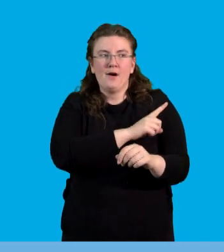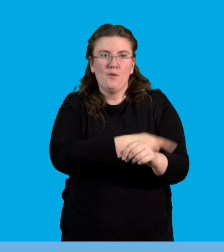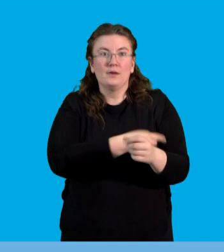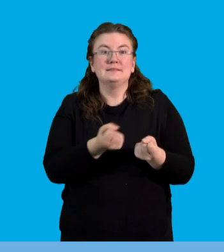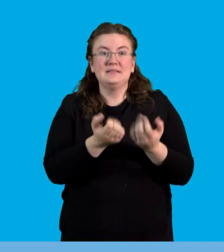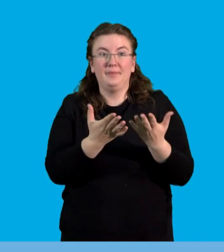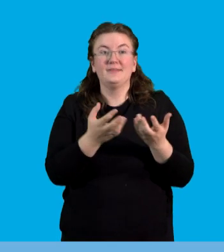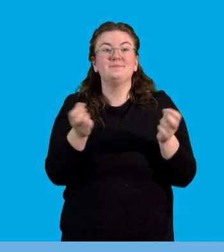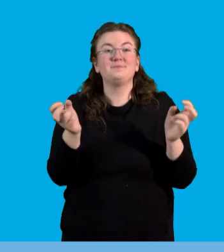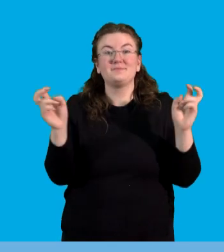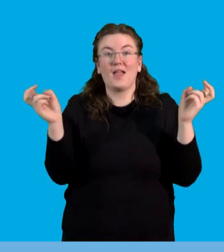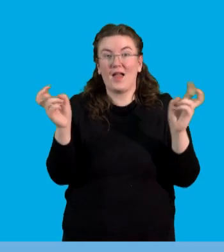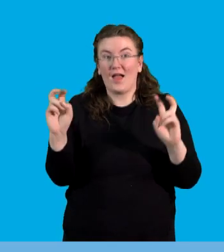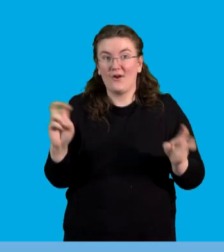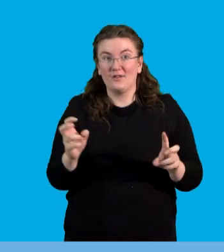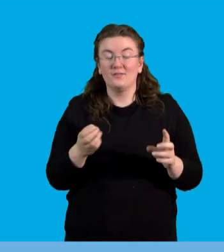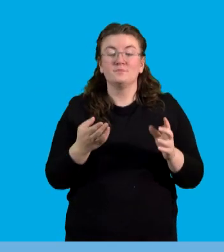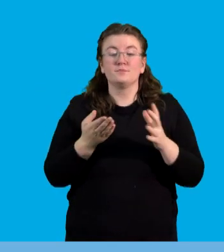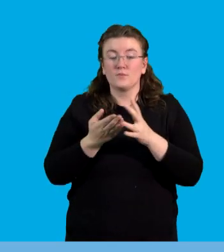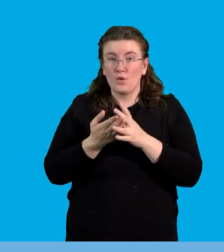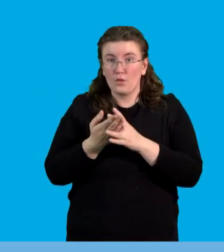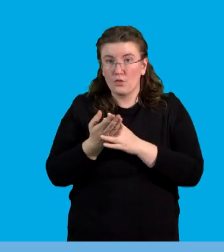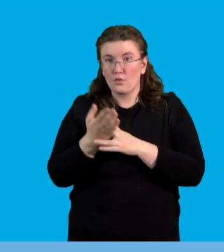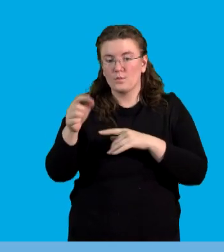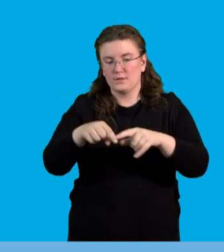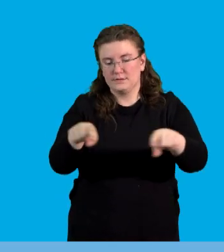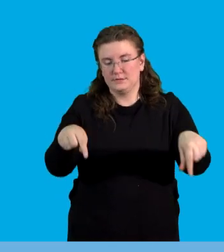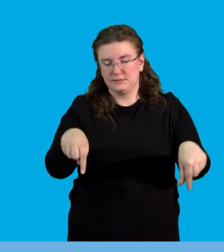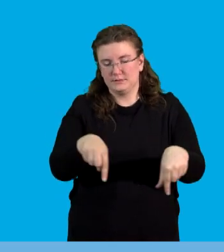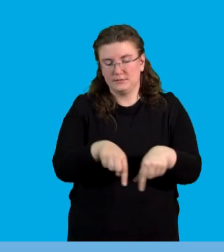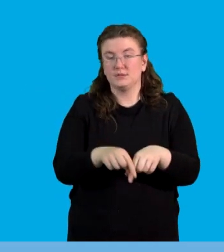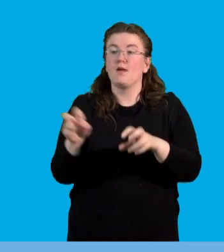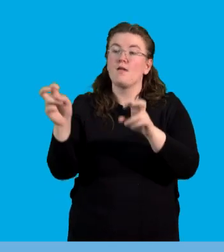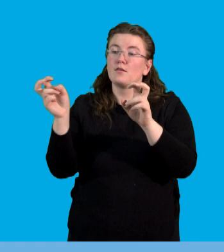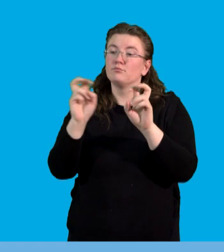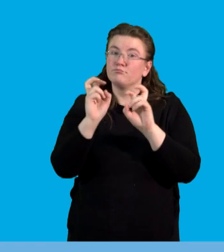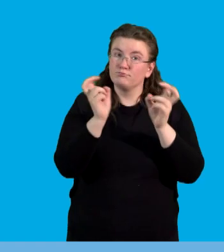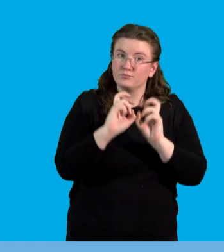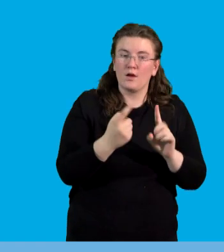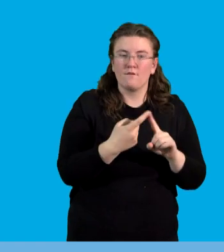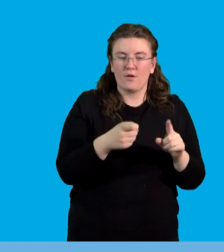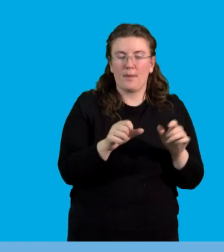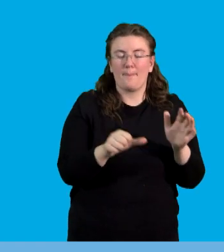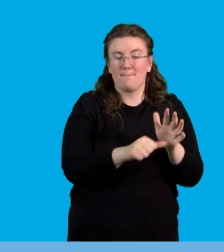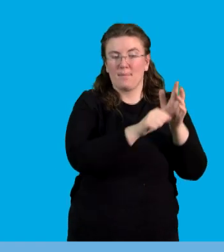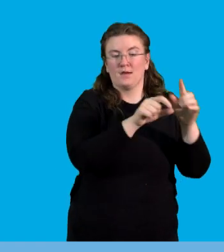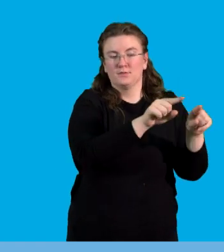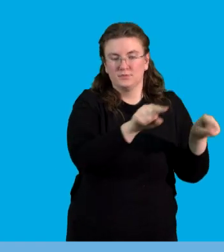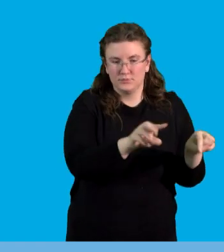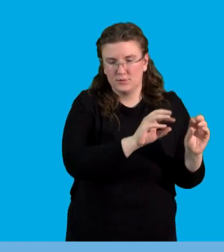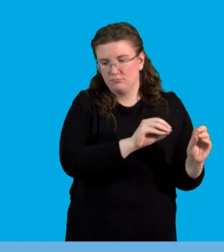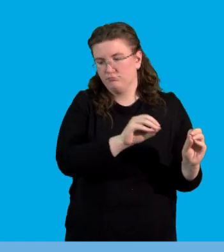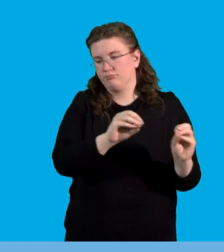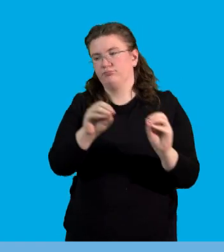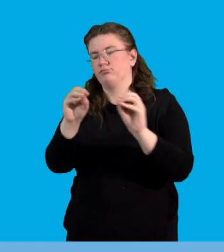electrical charge, it flows through the circuit and it transfers the electrical energy to the appliances in order for